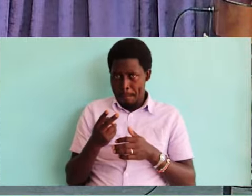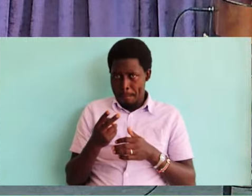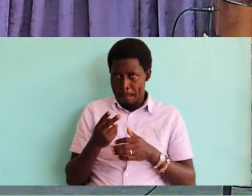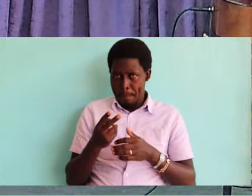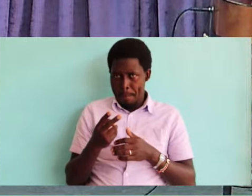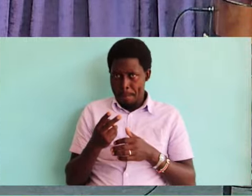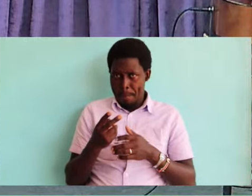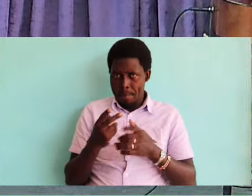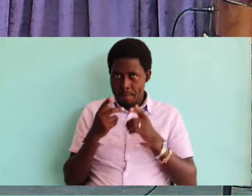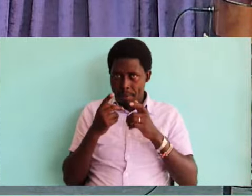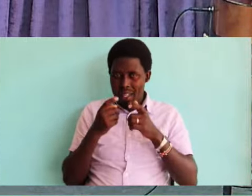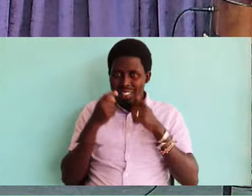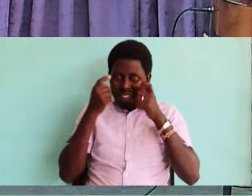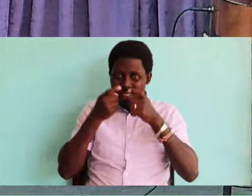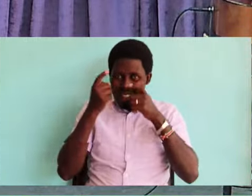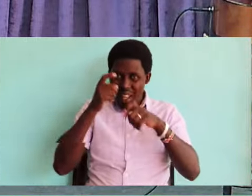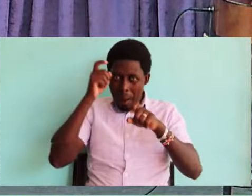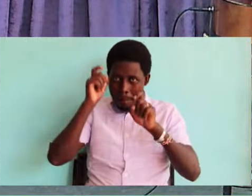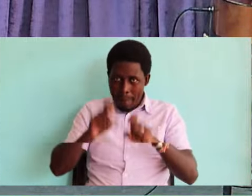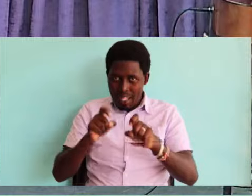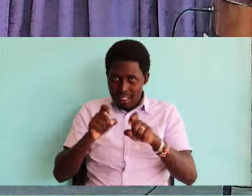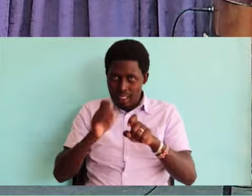sin needs to be dealt with